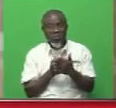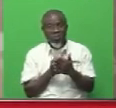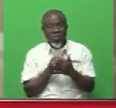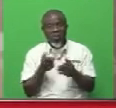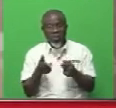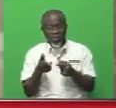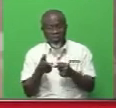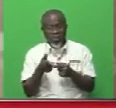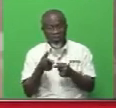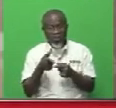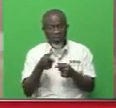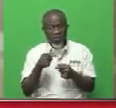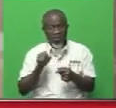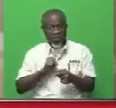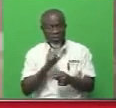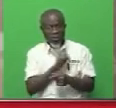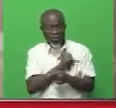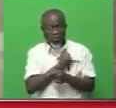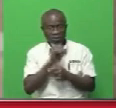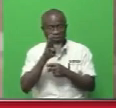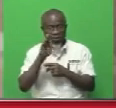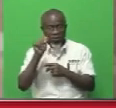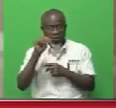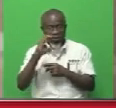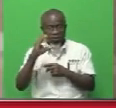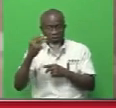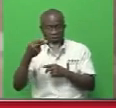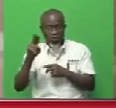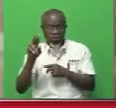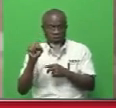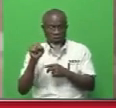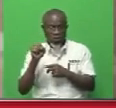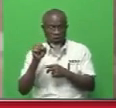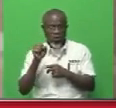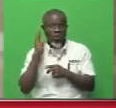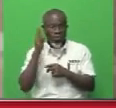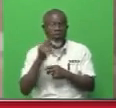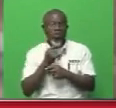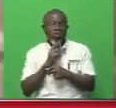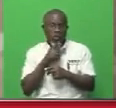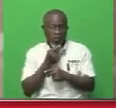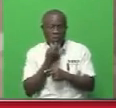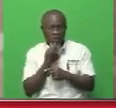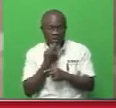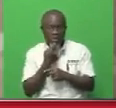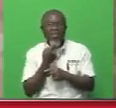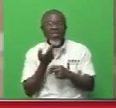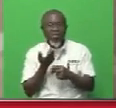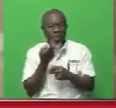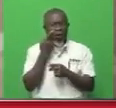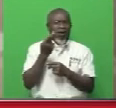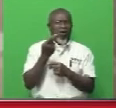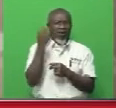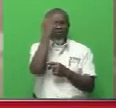and during the daytime hours when the population is tuned in, they will actually see what Senator Barker and his ministry, what he looks like, and learn a